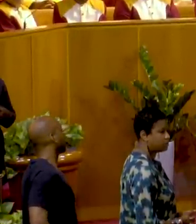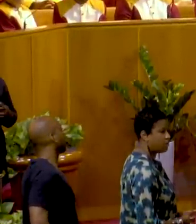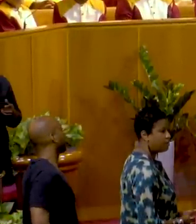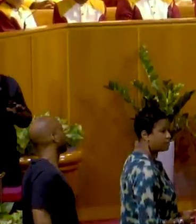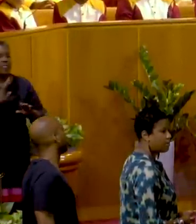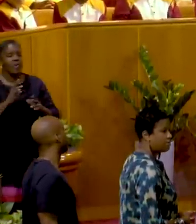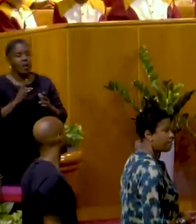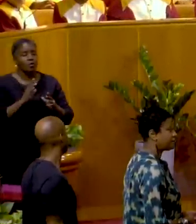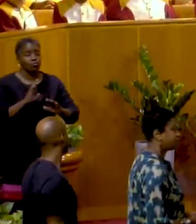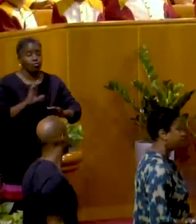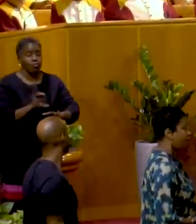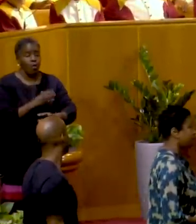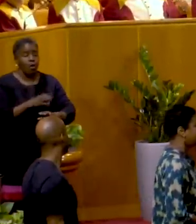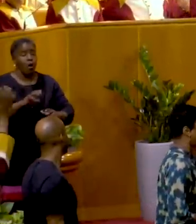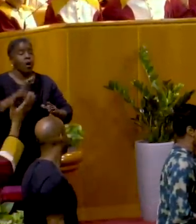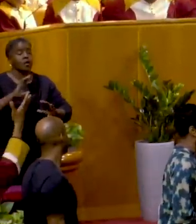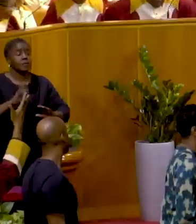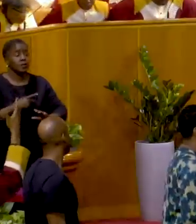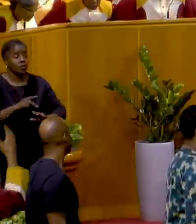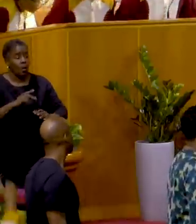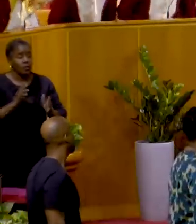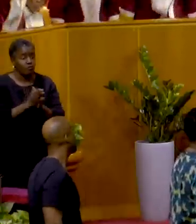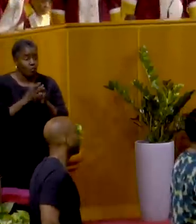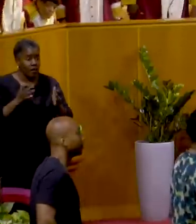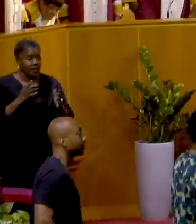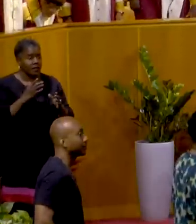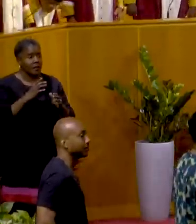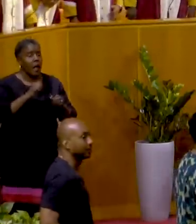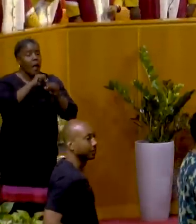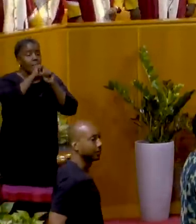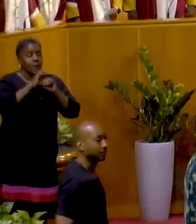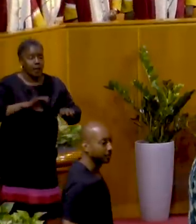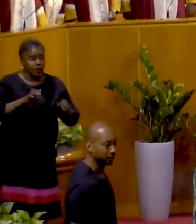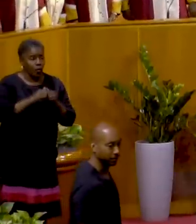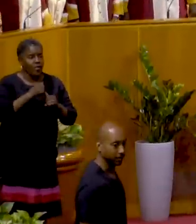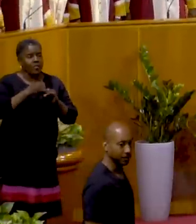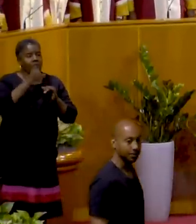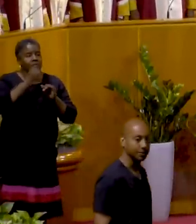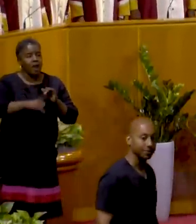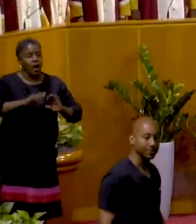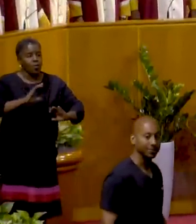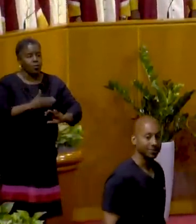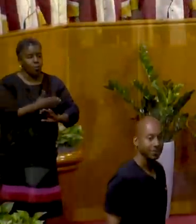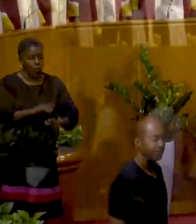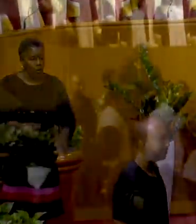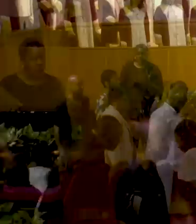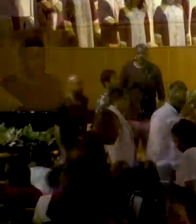Psalms of Praise who are going to bless us in our final selection. And then we leave in the grace and the peace of our God.